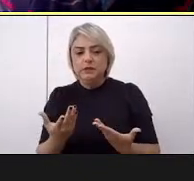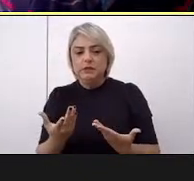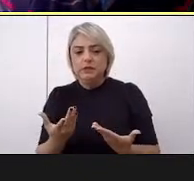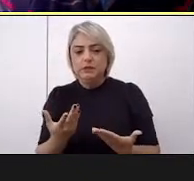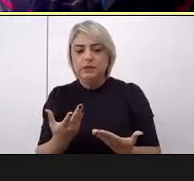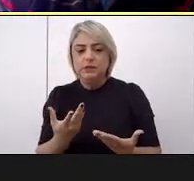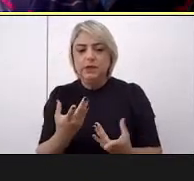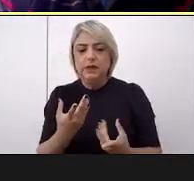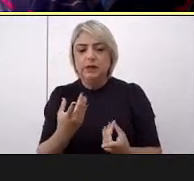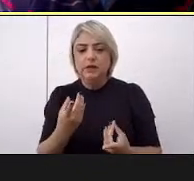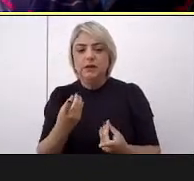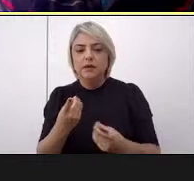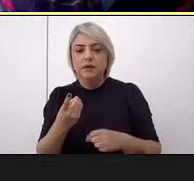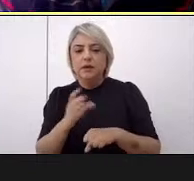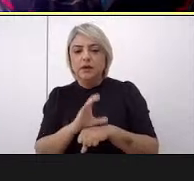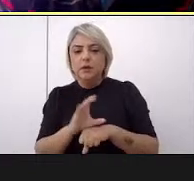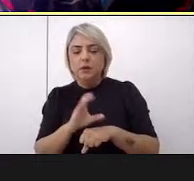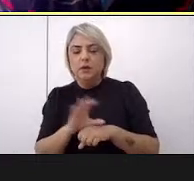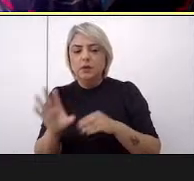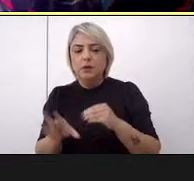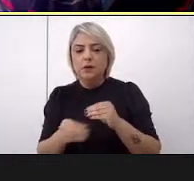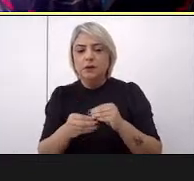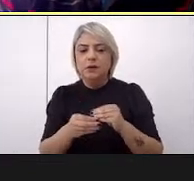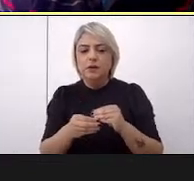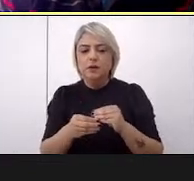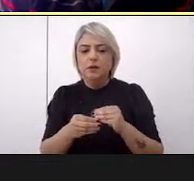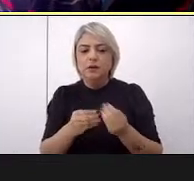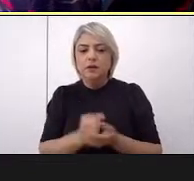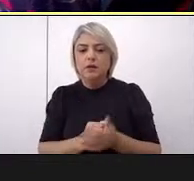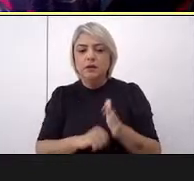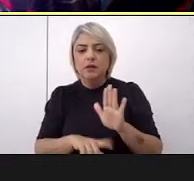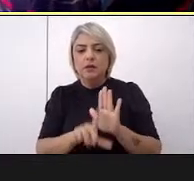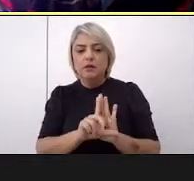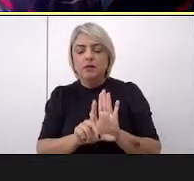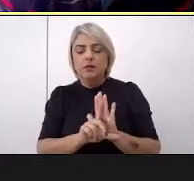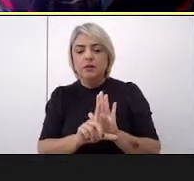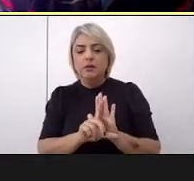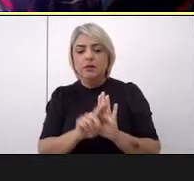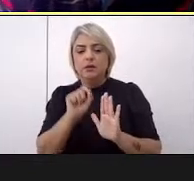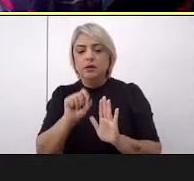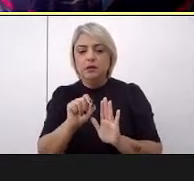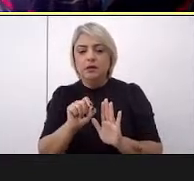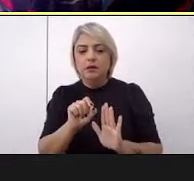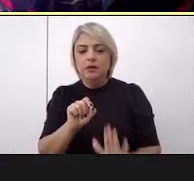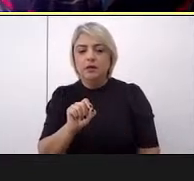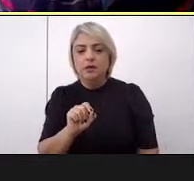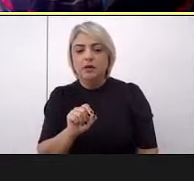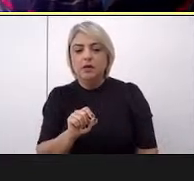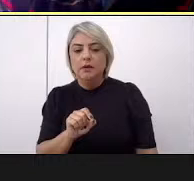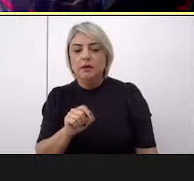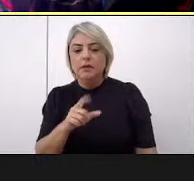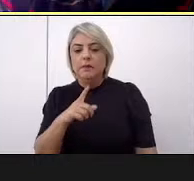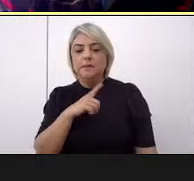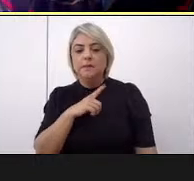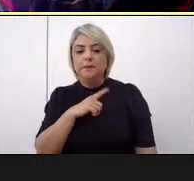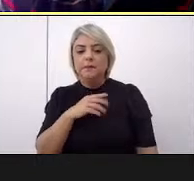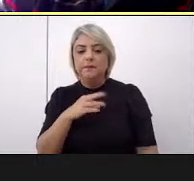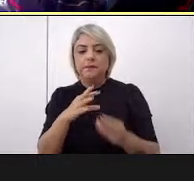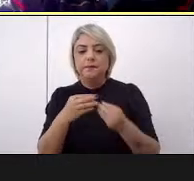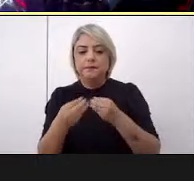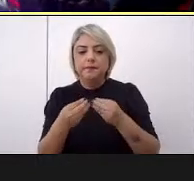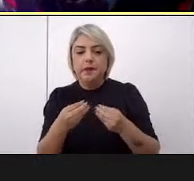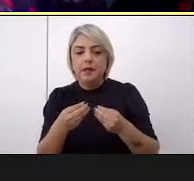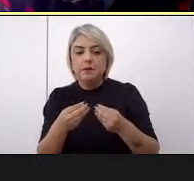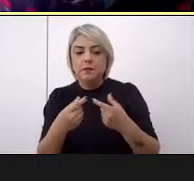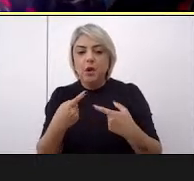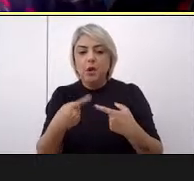of this policy. This framework shapes policy in three ways. First of